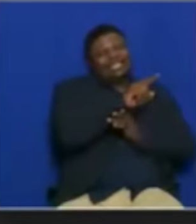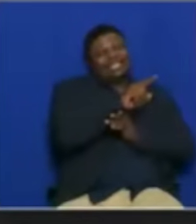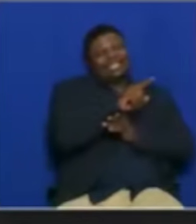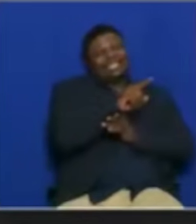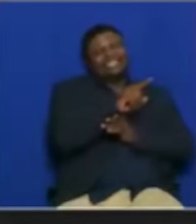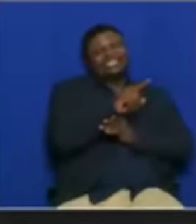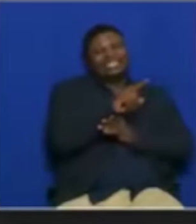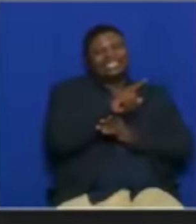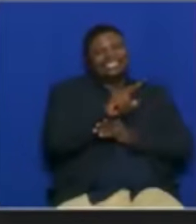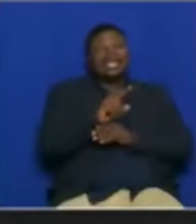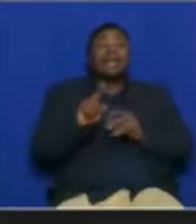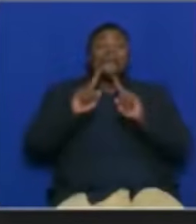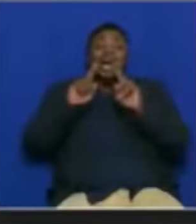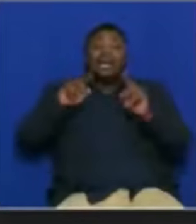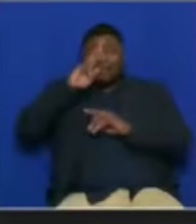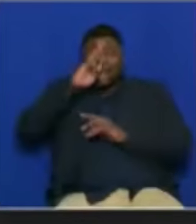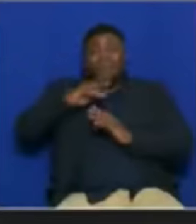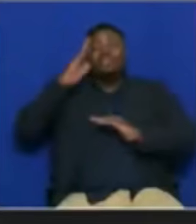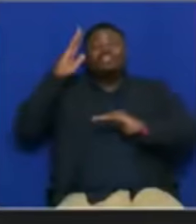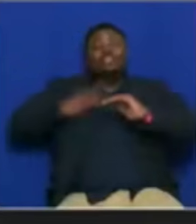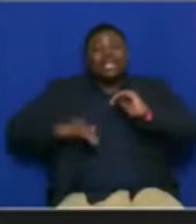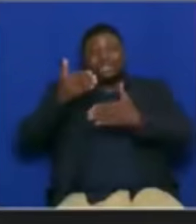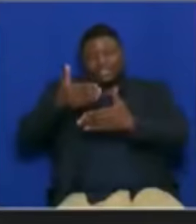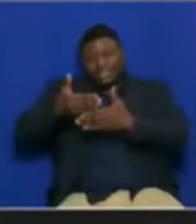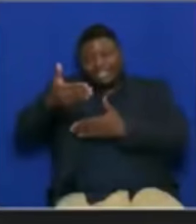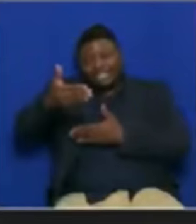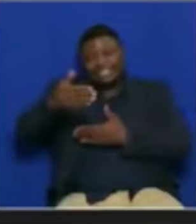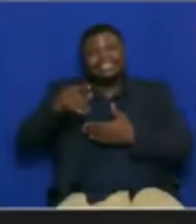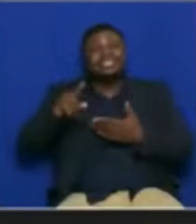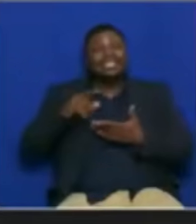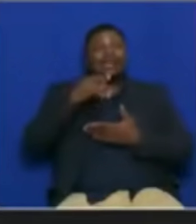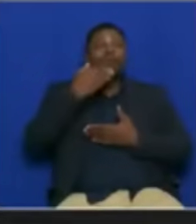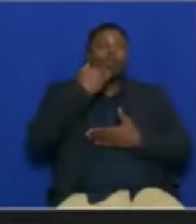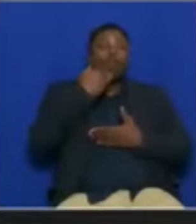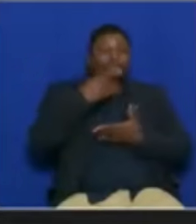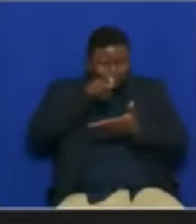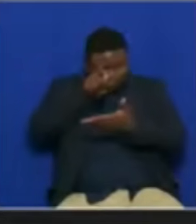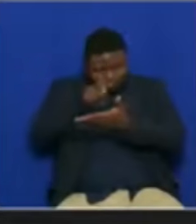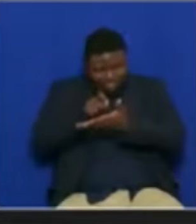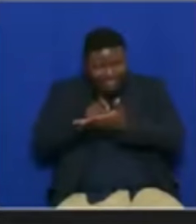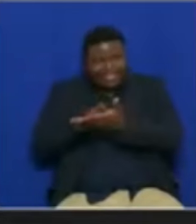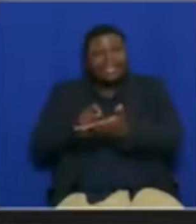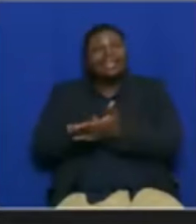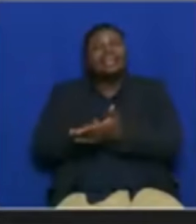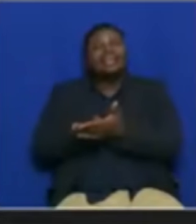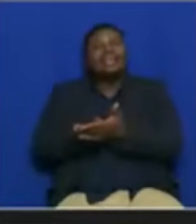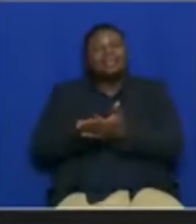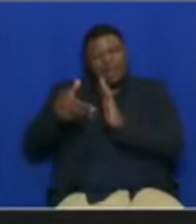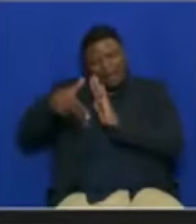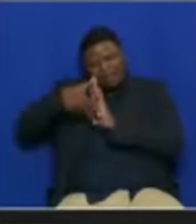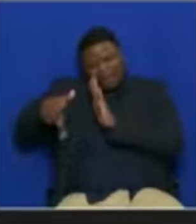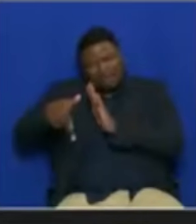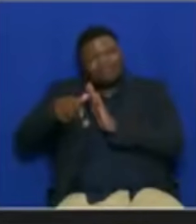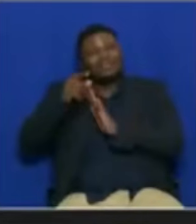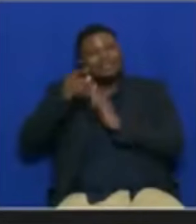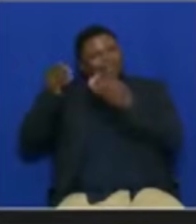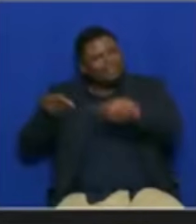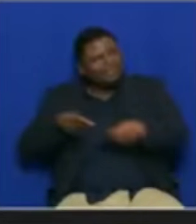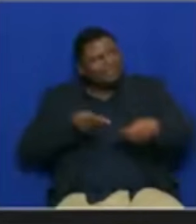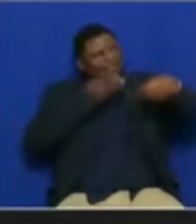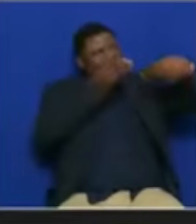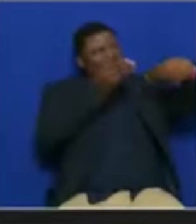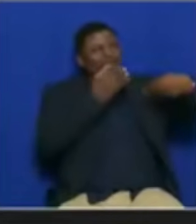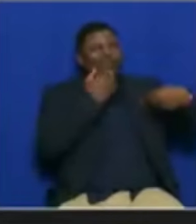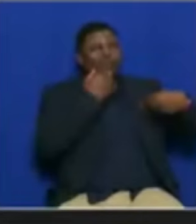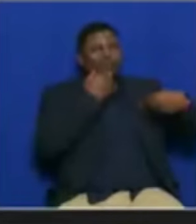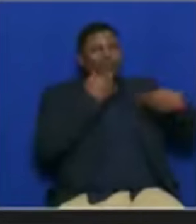you drew up, presumably, or at least you approved, so you present to Correction. court. You